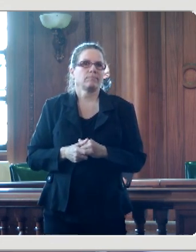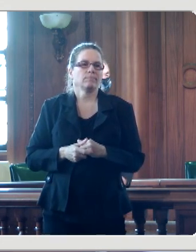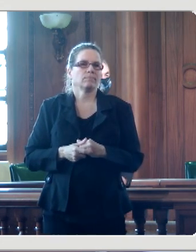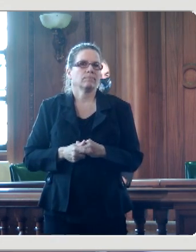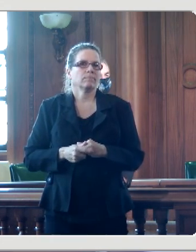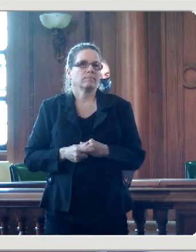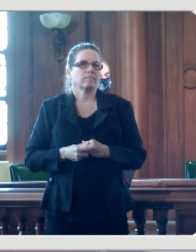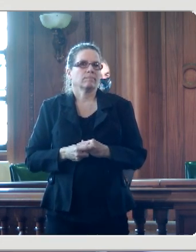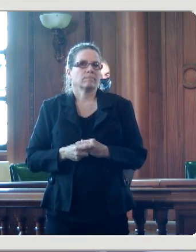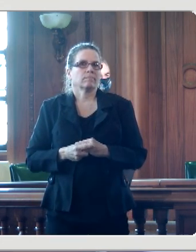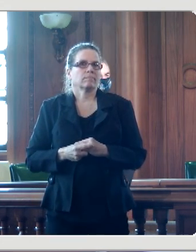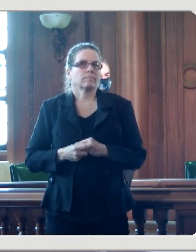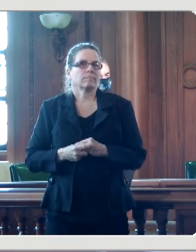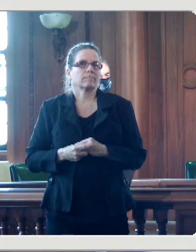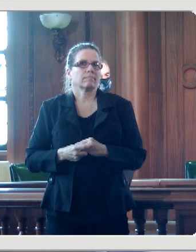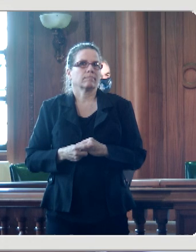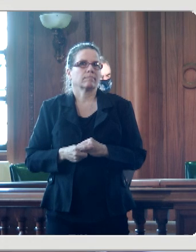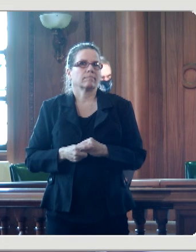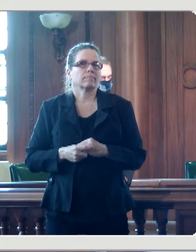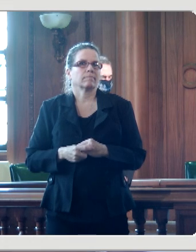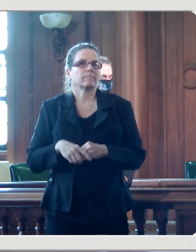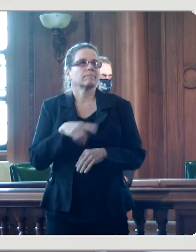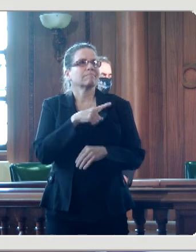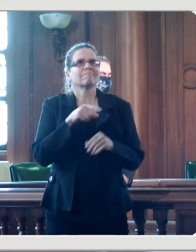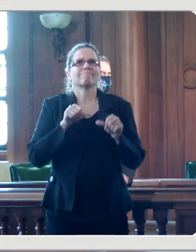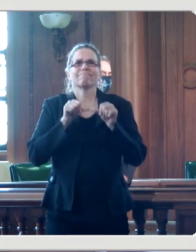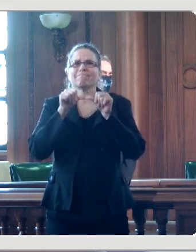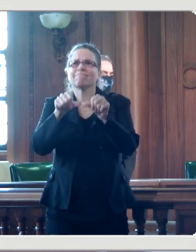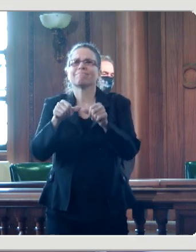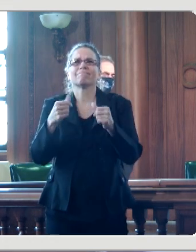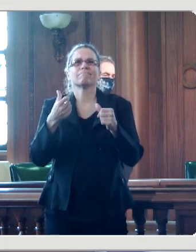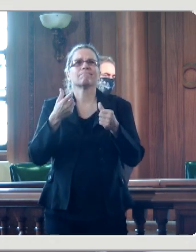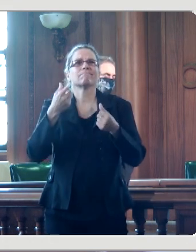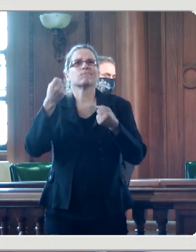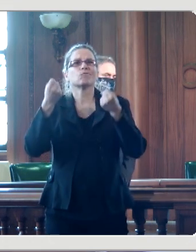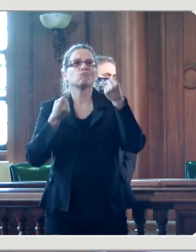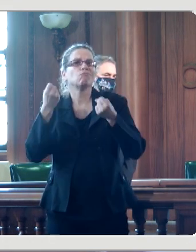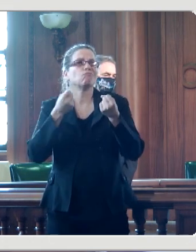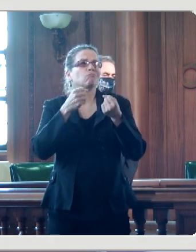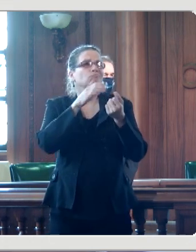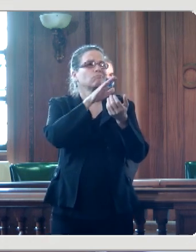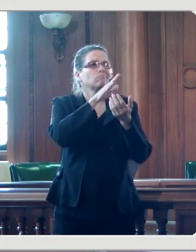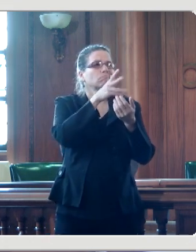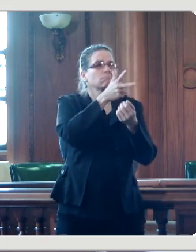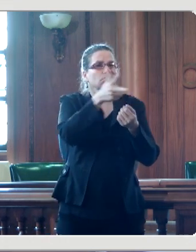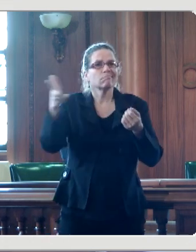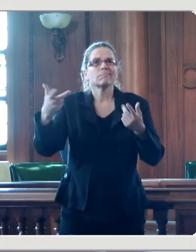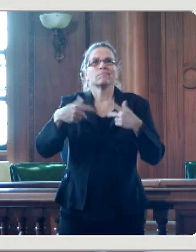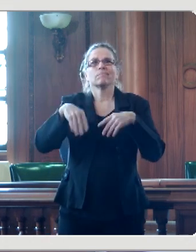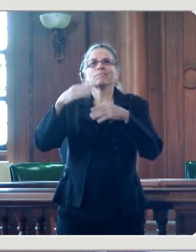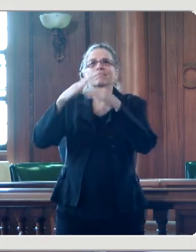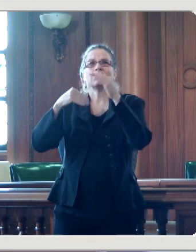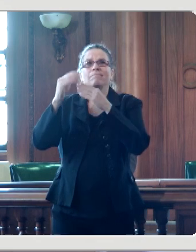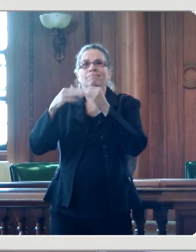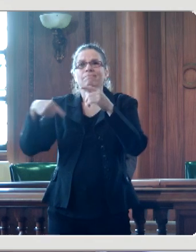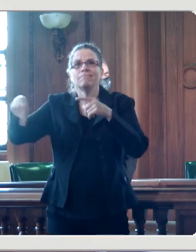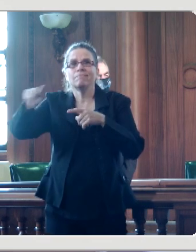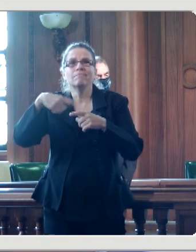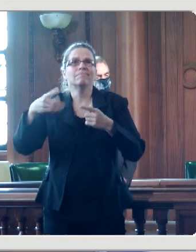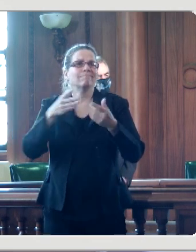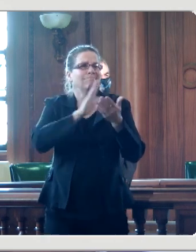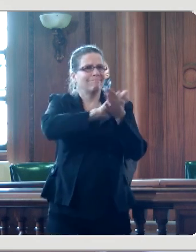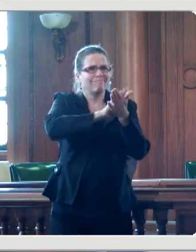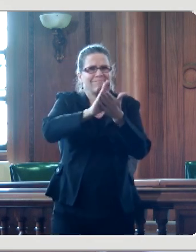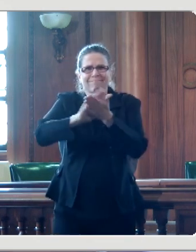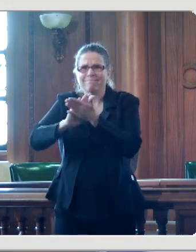We're continuing to clean, we're continuing to keep everybody safe as best we can at the fire station with social distancing for what we can do while